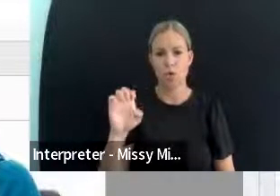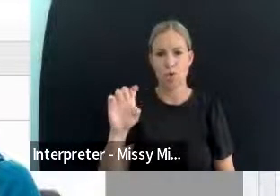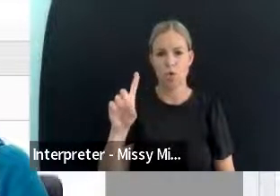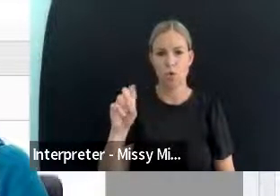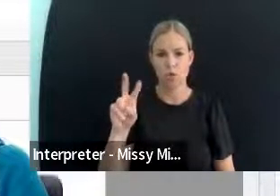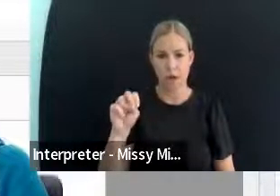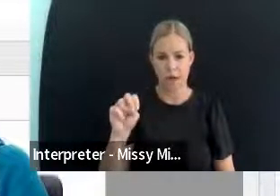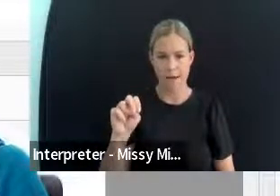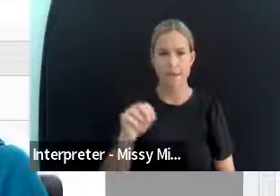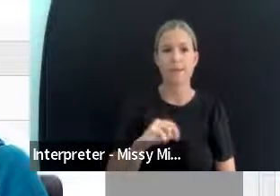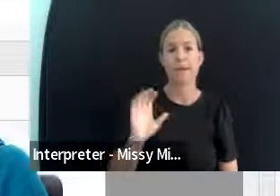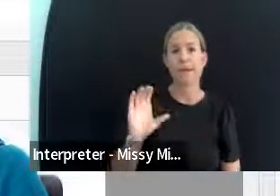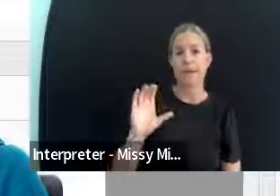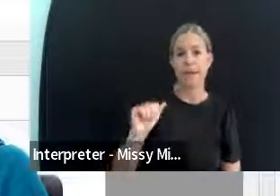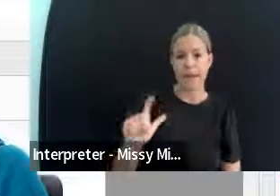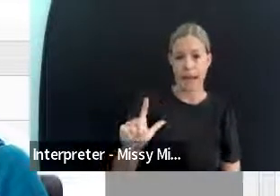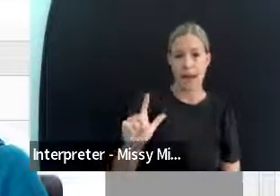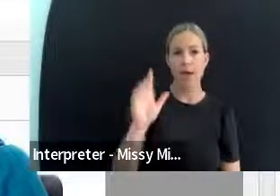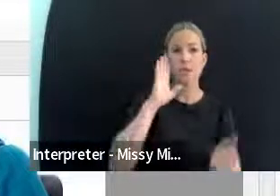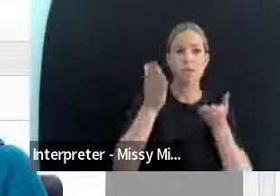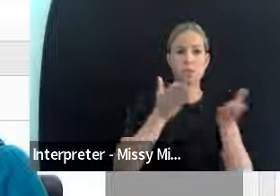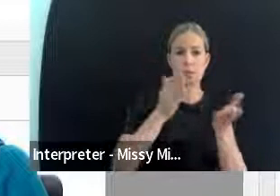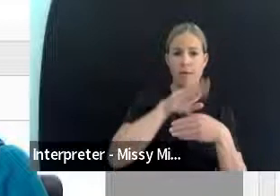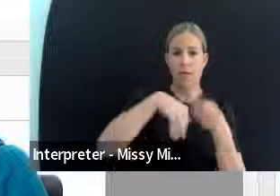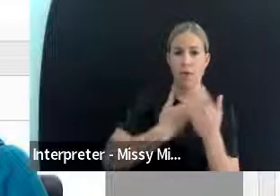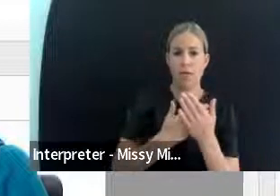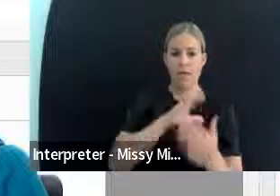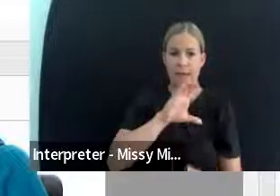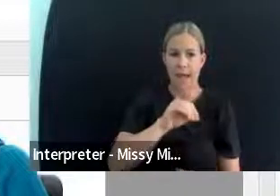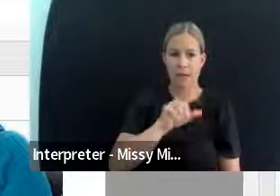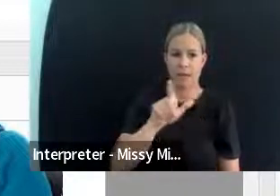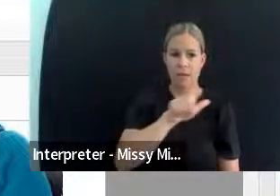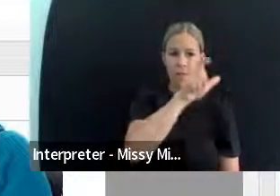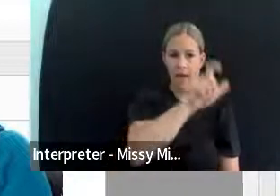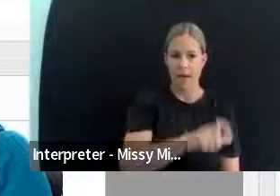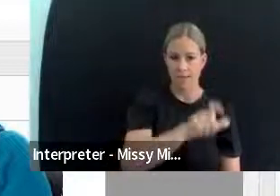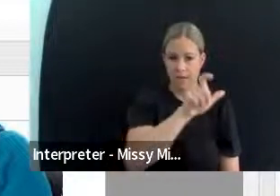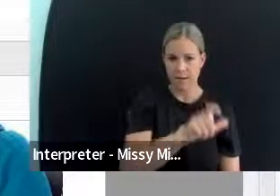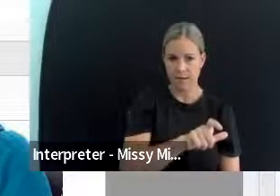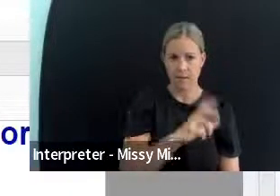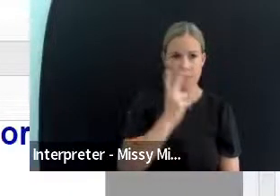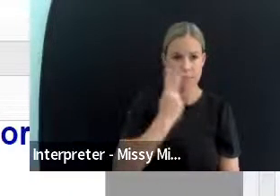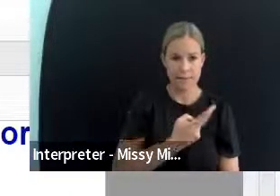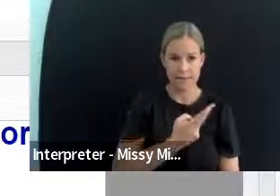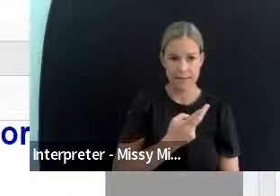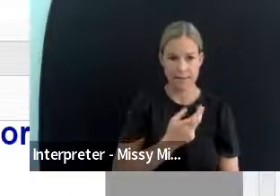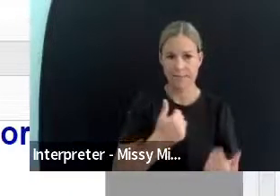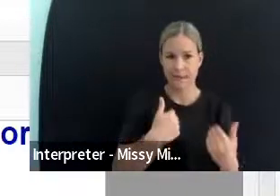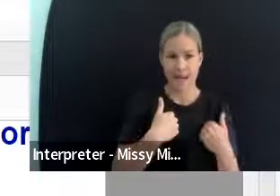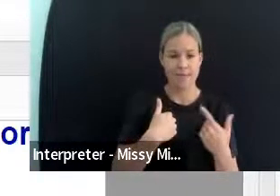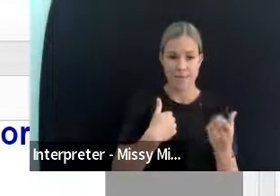the counties that are listed there on the left-hand side of the brochure. These programs have 800